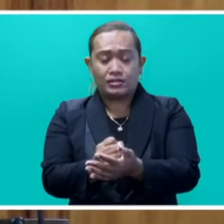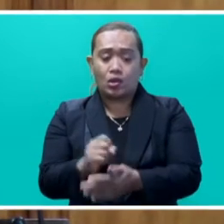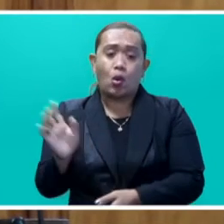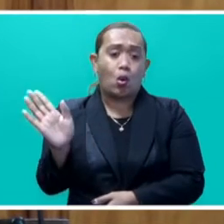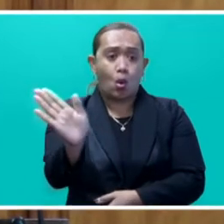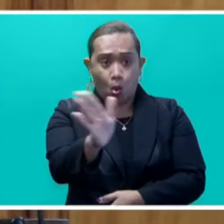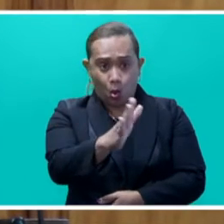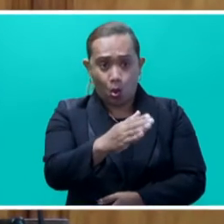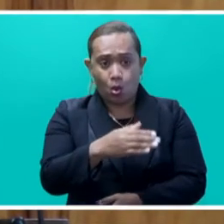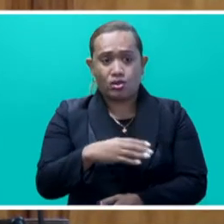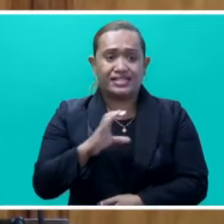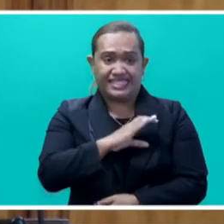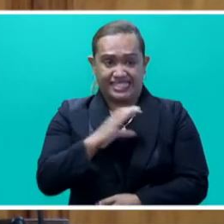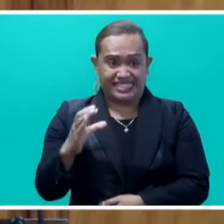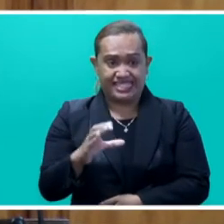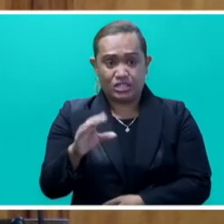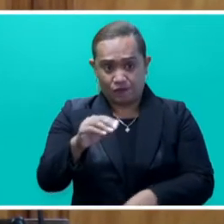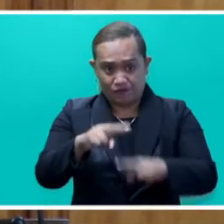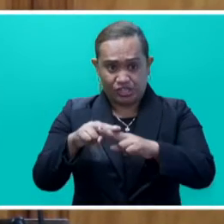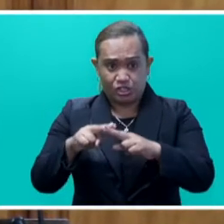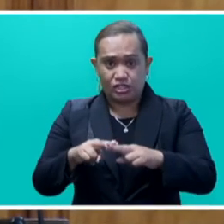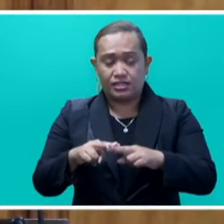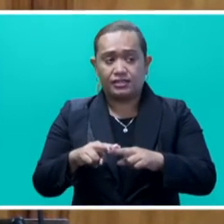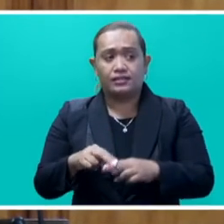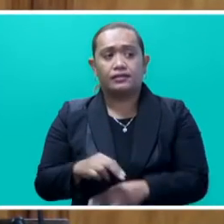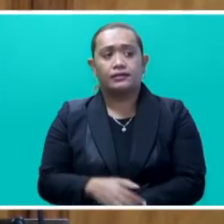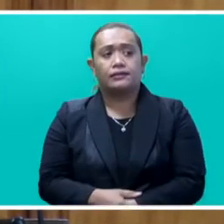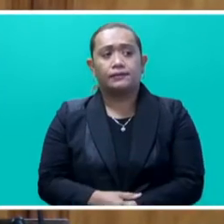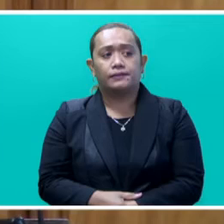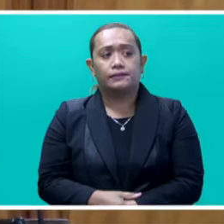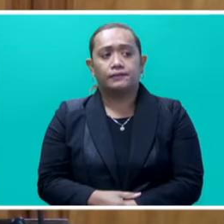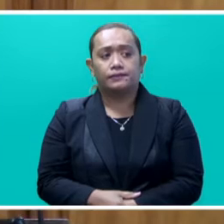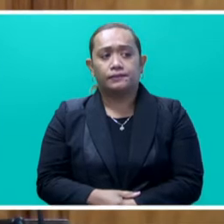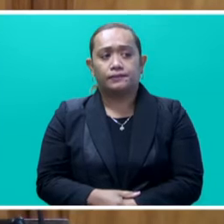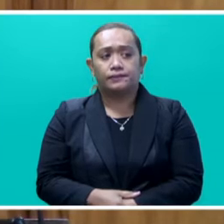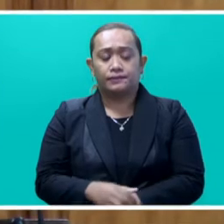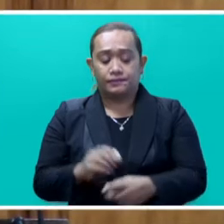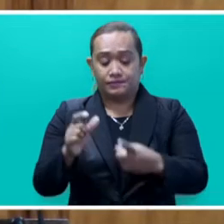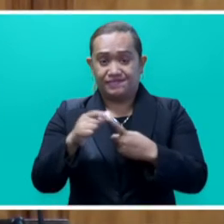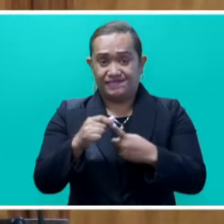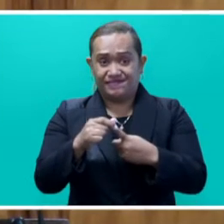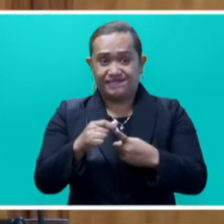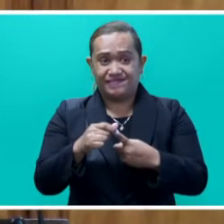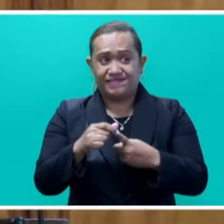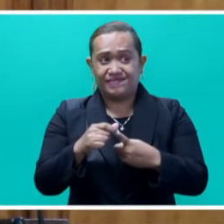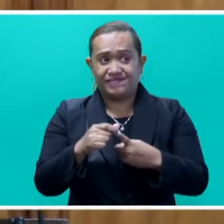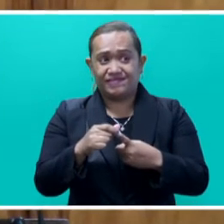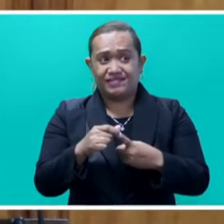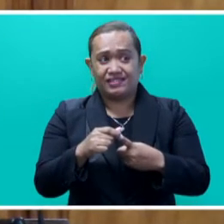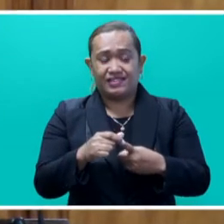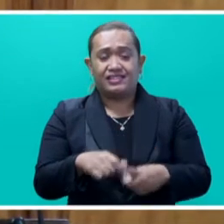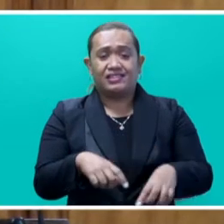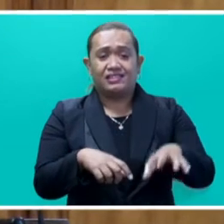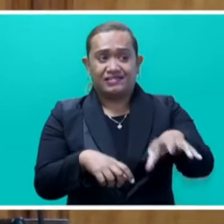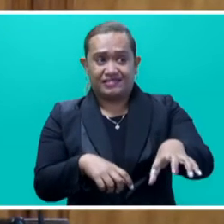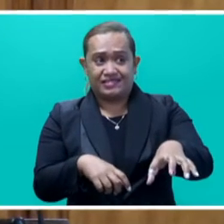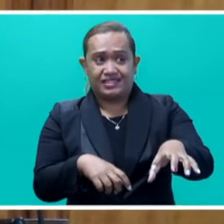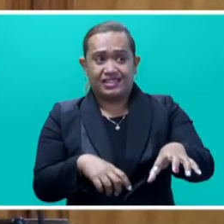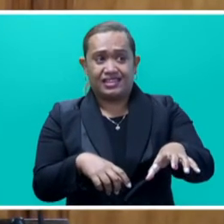there are two sectors that hold dear to my heart. These are the agricultural sector and the small and medium